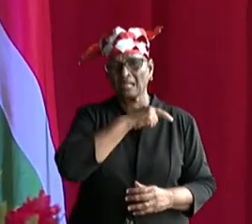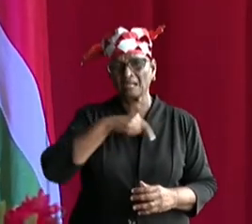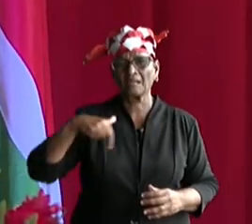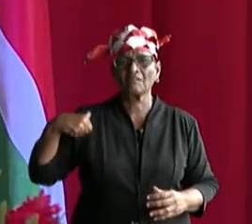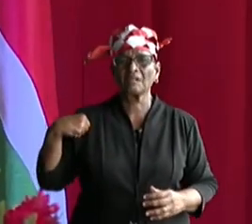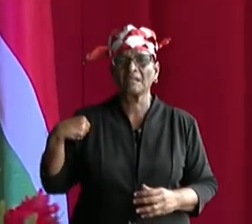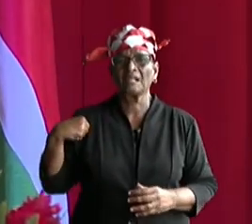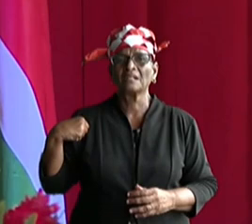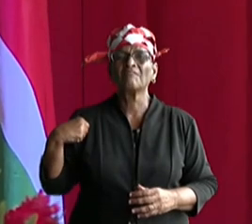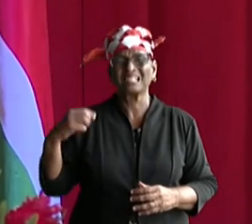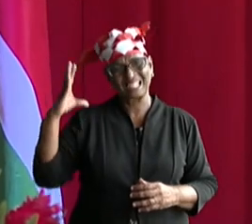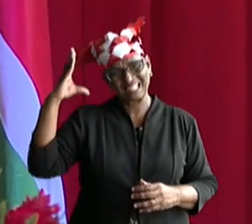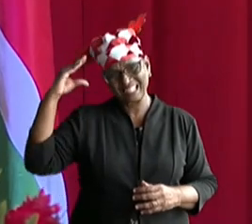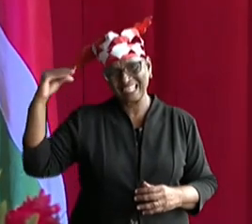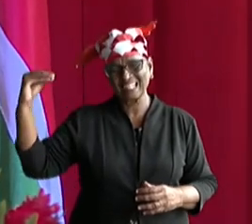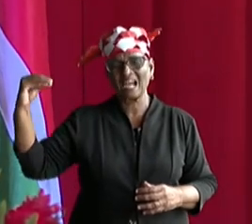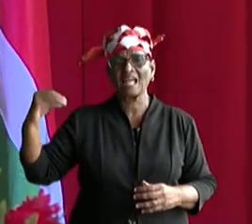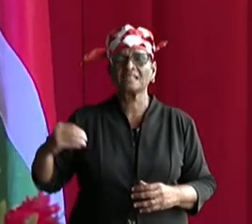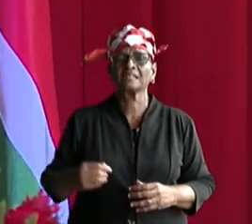Minister of the Netherlands,